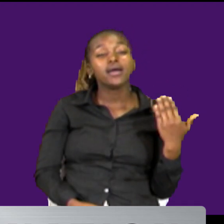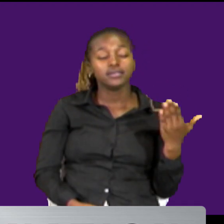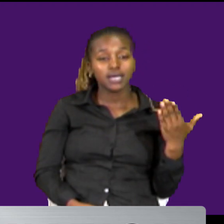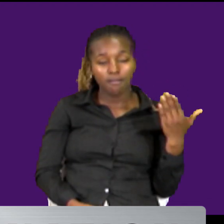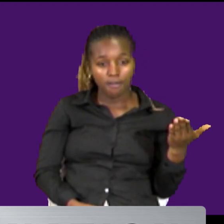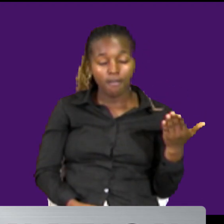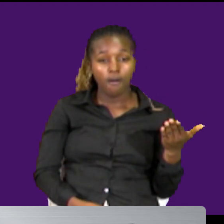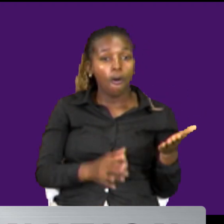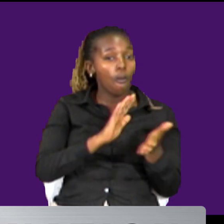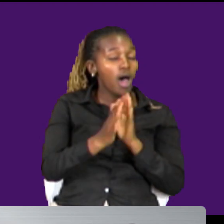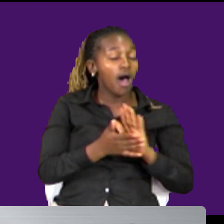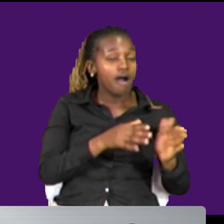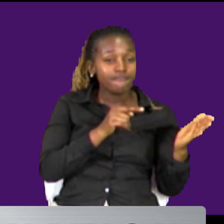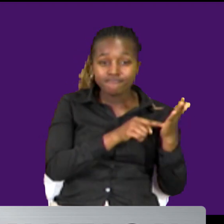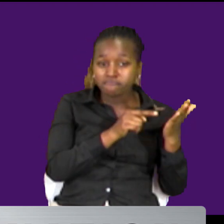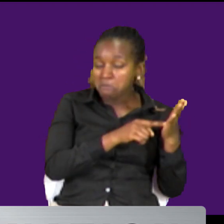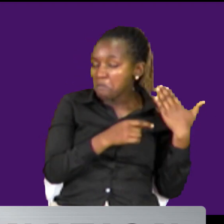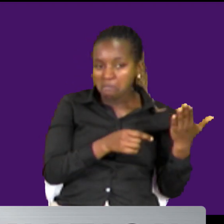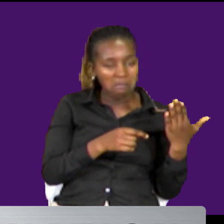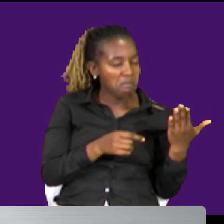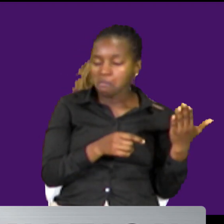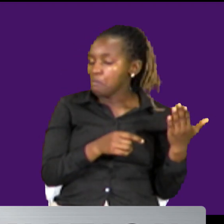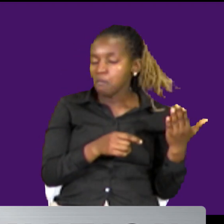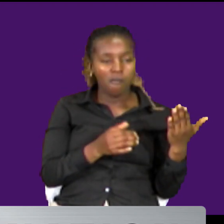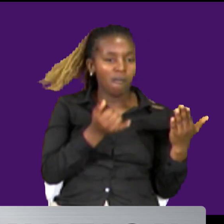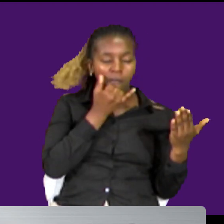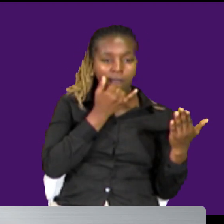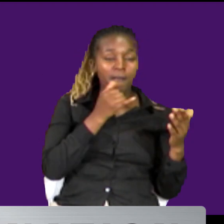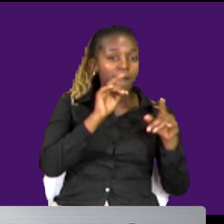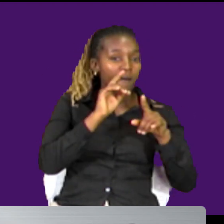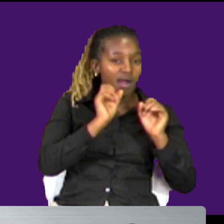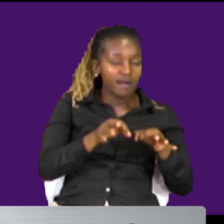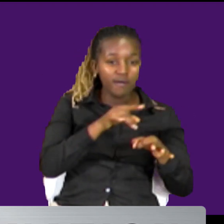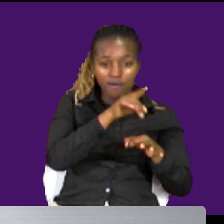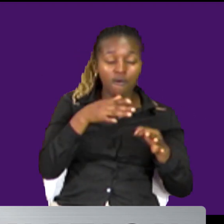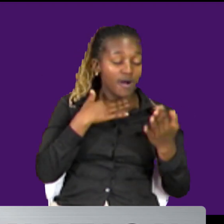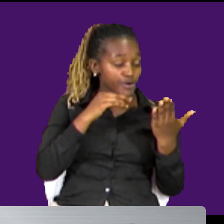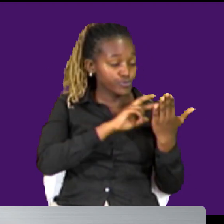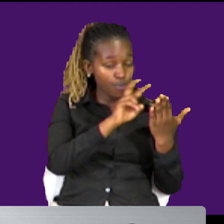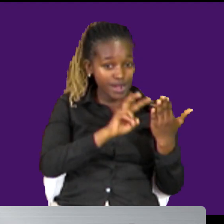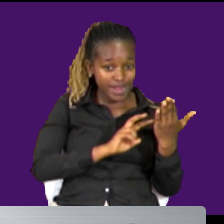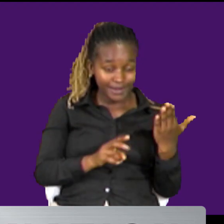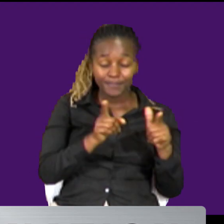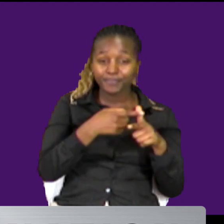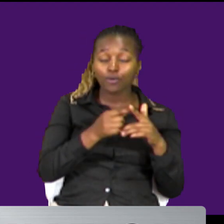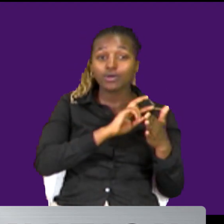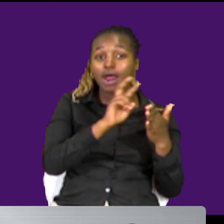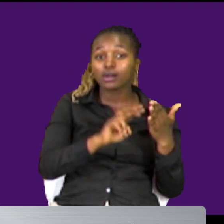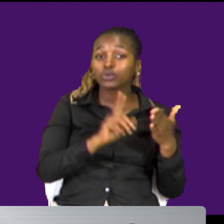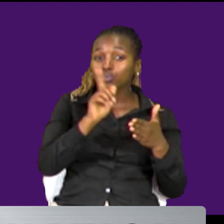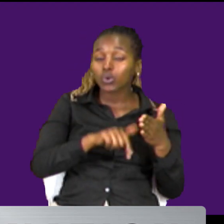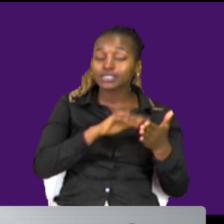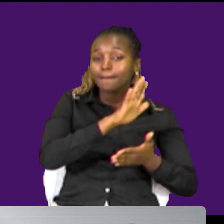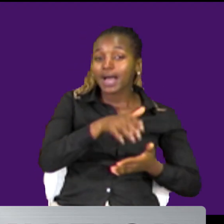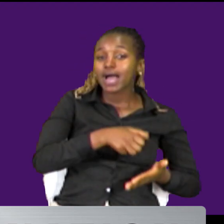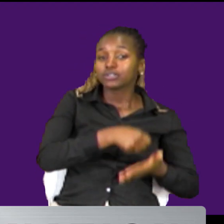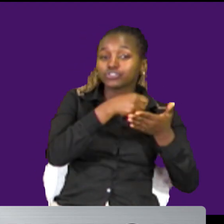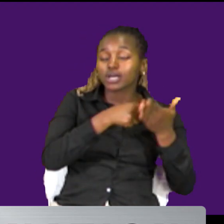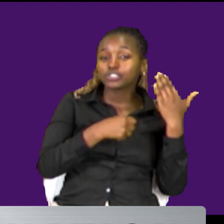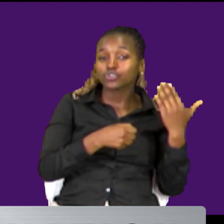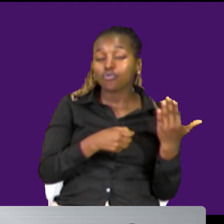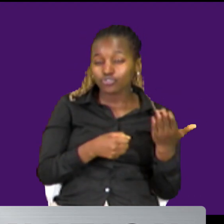Now, the documents that you must read are budget documents. Those documents will tell